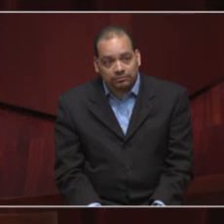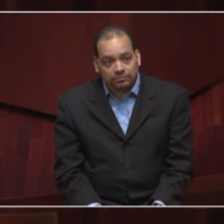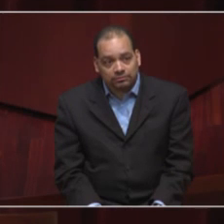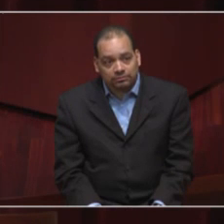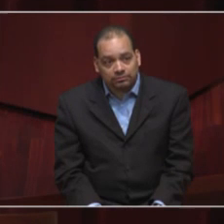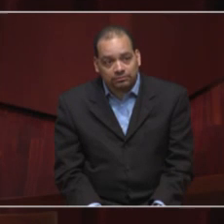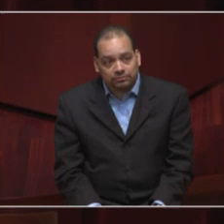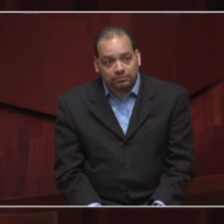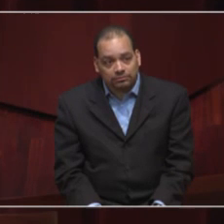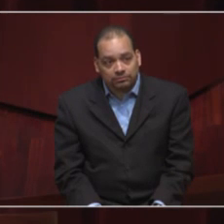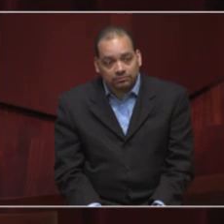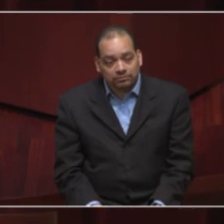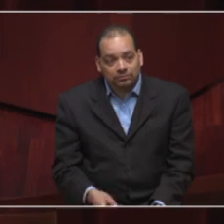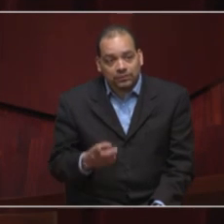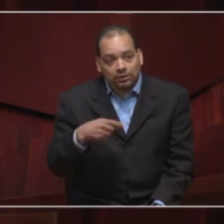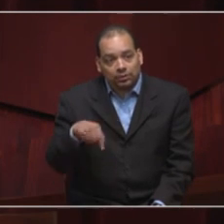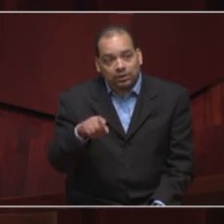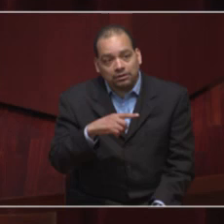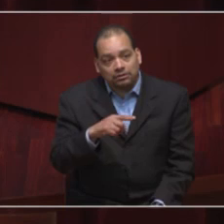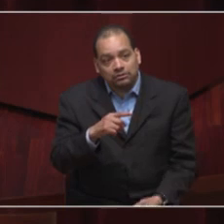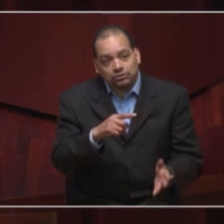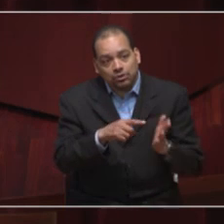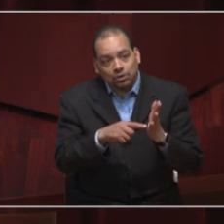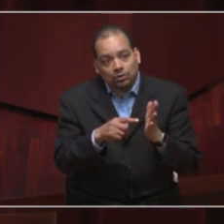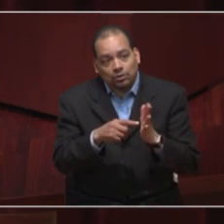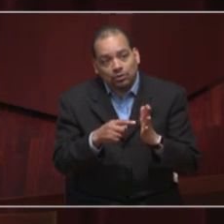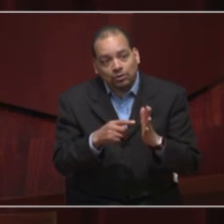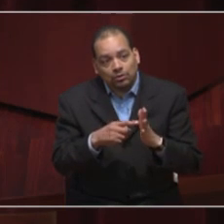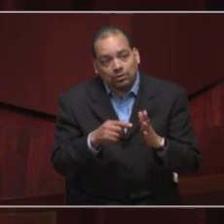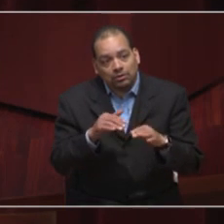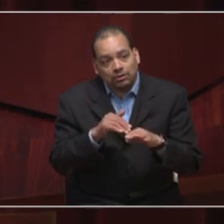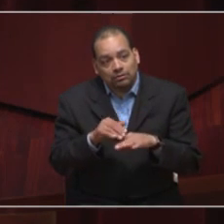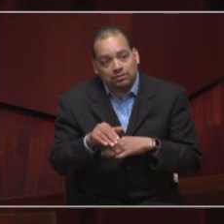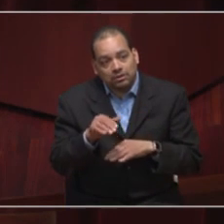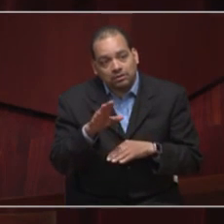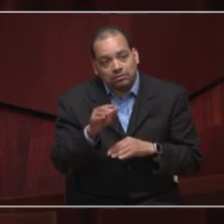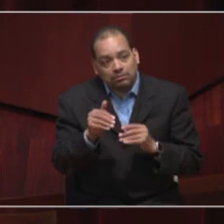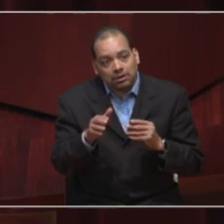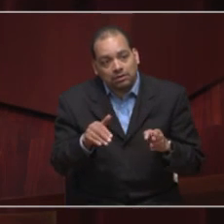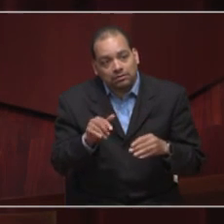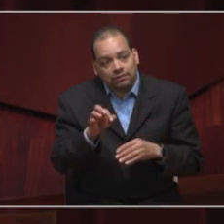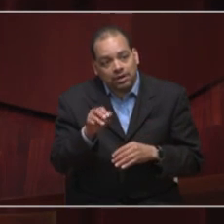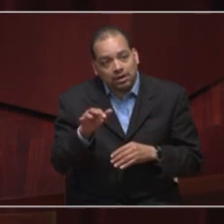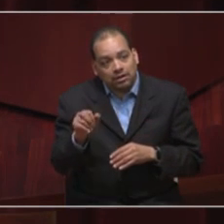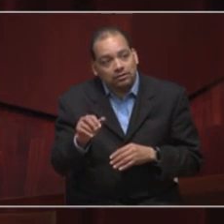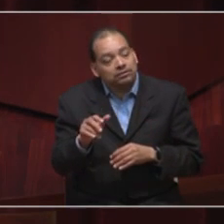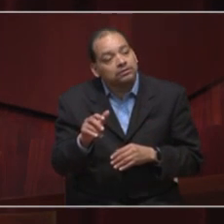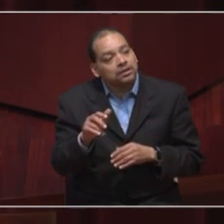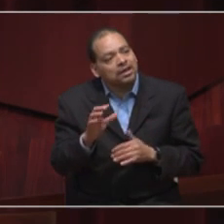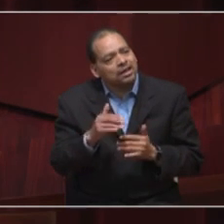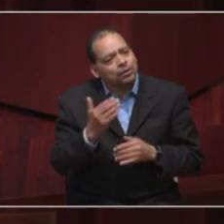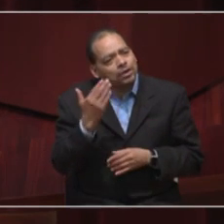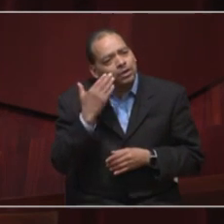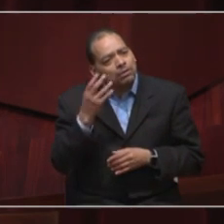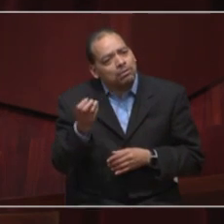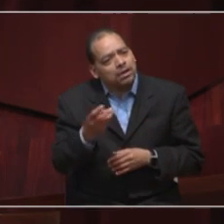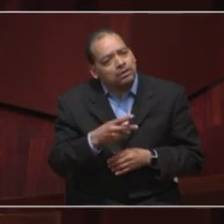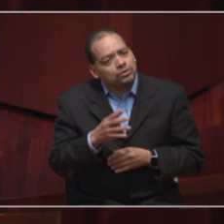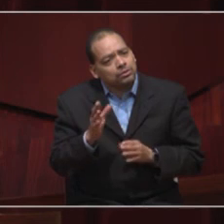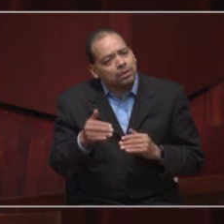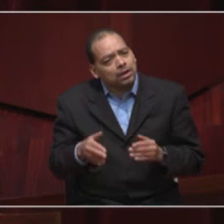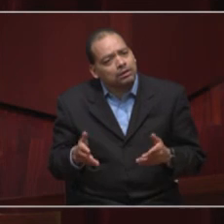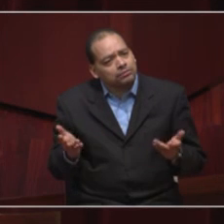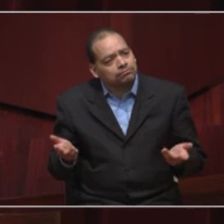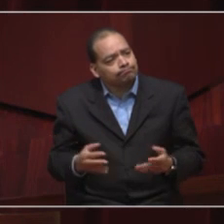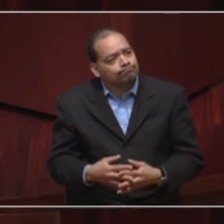this box of files that I had retrieved back to the records center. How do I know they made it back to the box? Well, we want to be able to show you